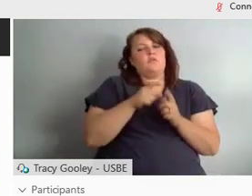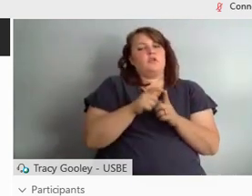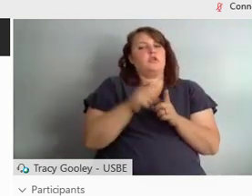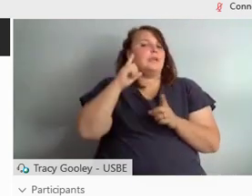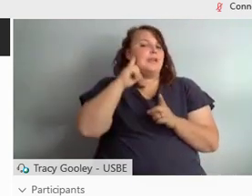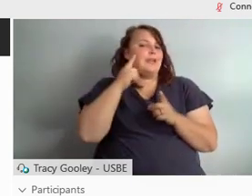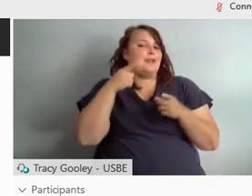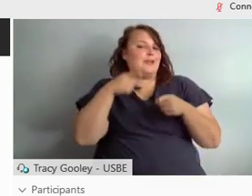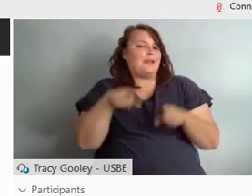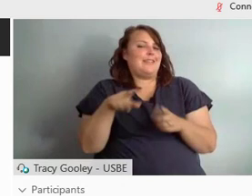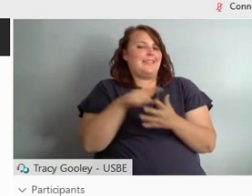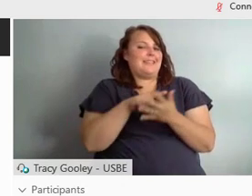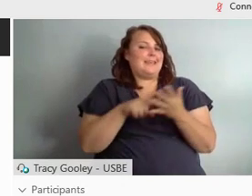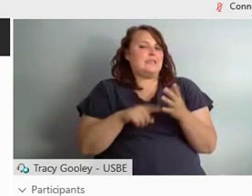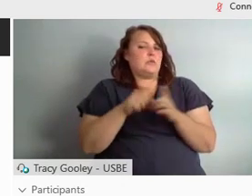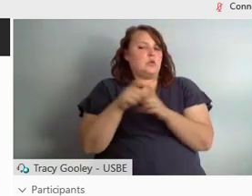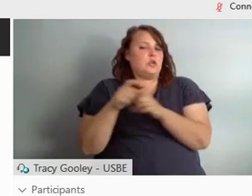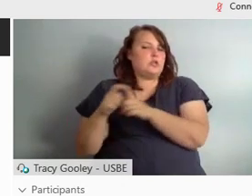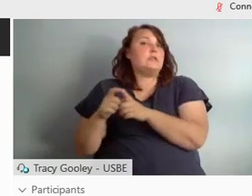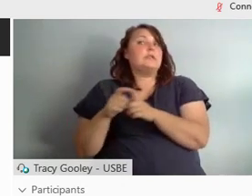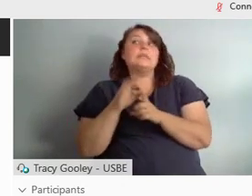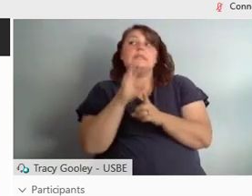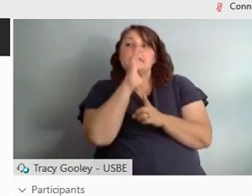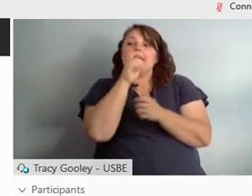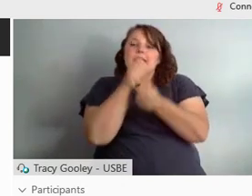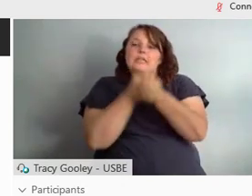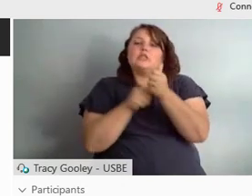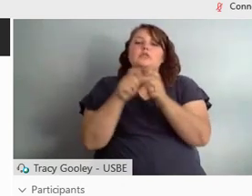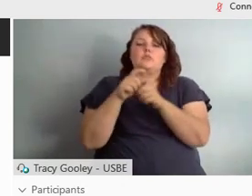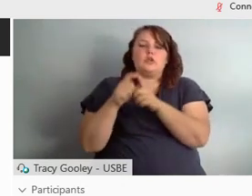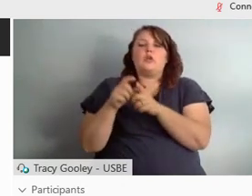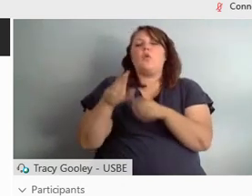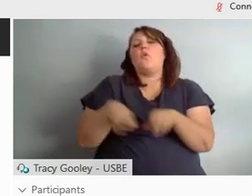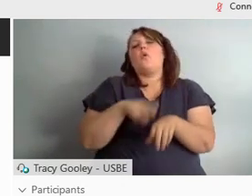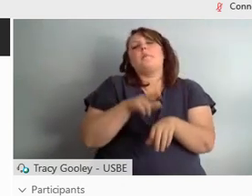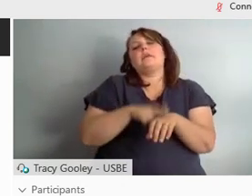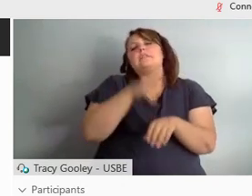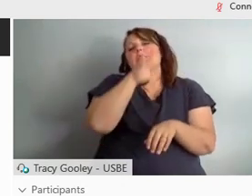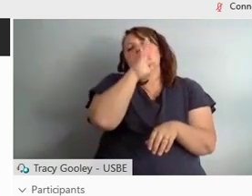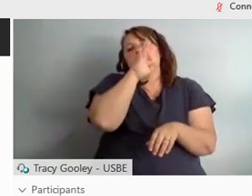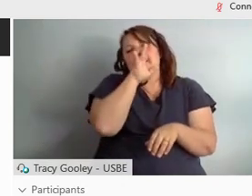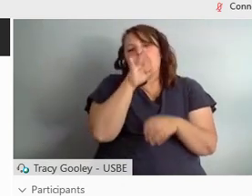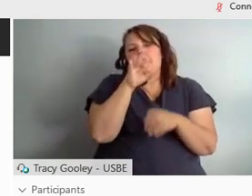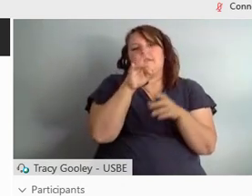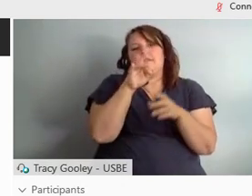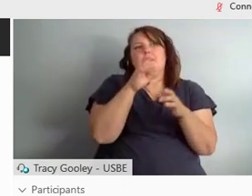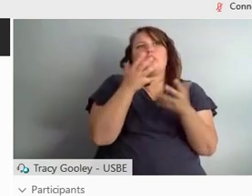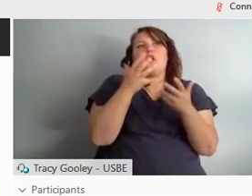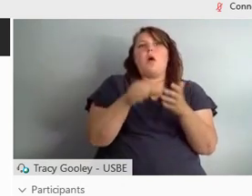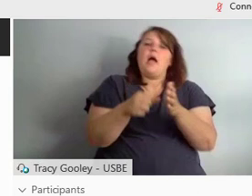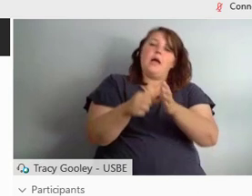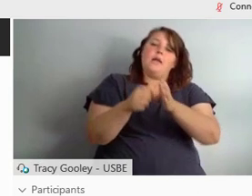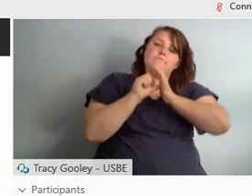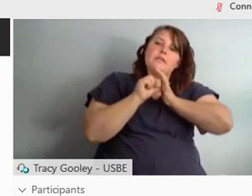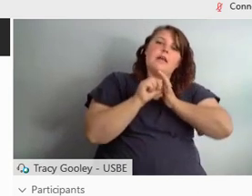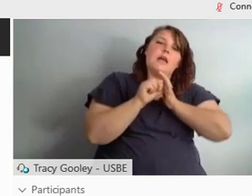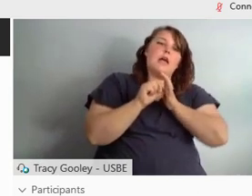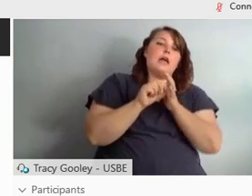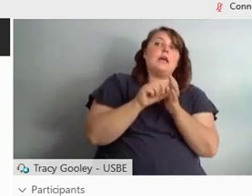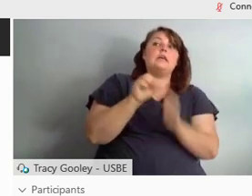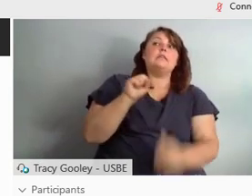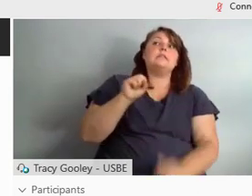words. Say each word in a normal speaking rate. You don't want to add any extra emphasis on the syllables